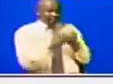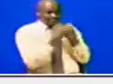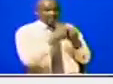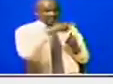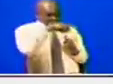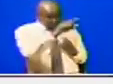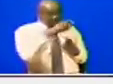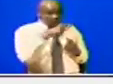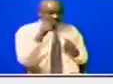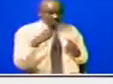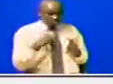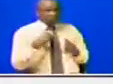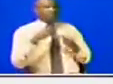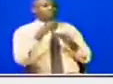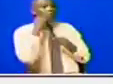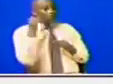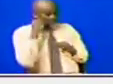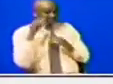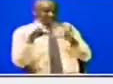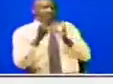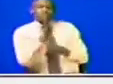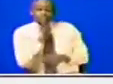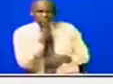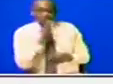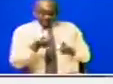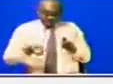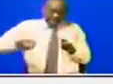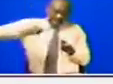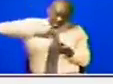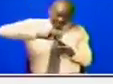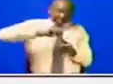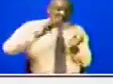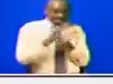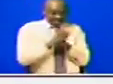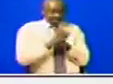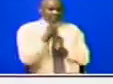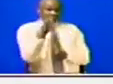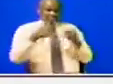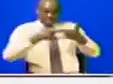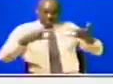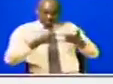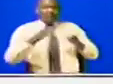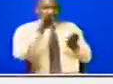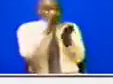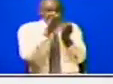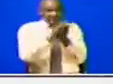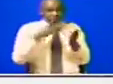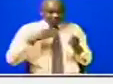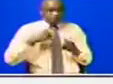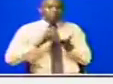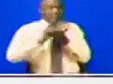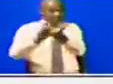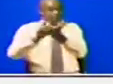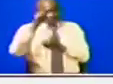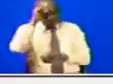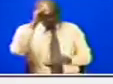quite aggressively into the domestic market to borrow. And then on top of that, we have this interest rate cap, which means banks prefer to lend to government now.